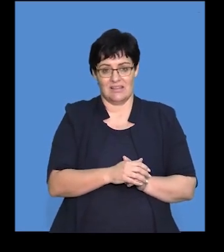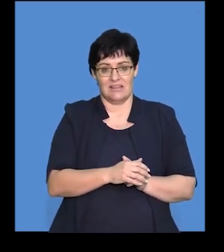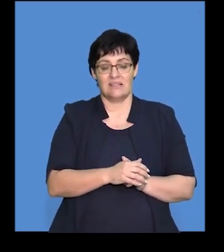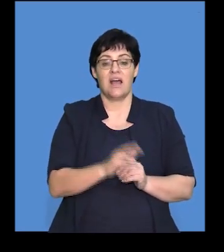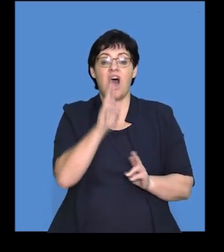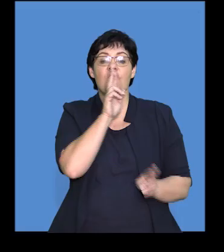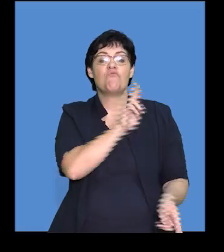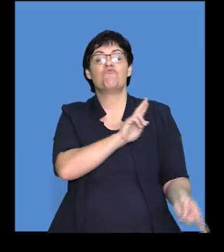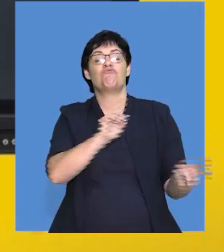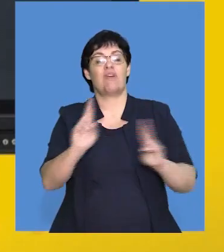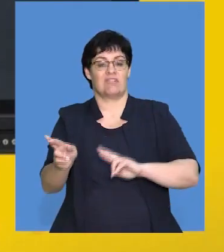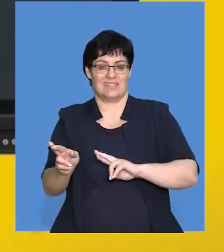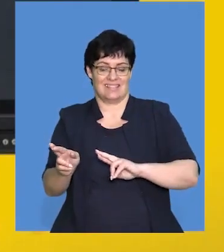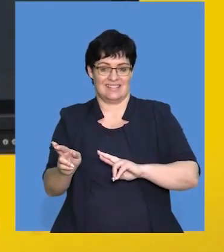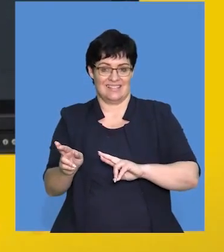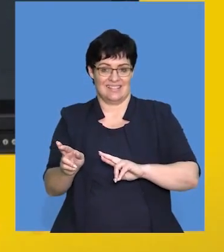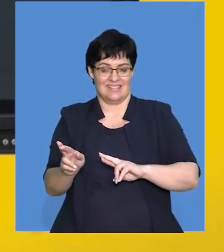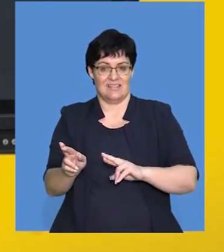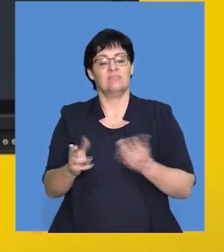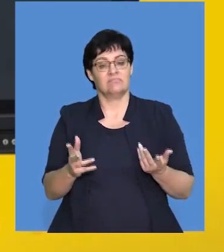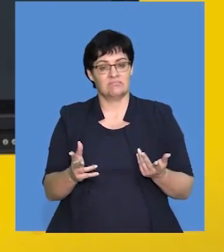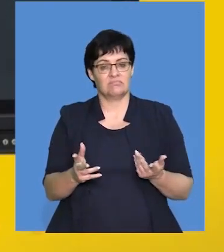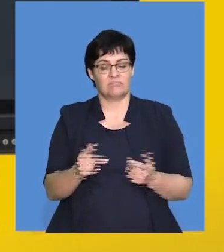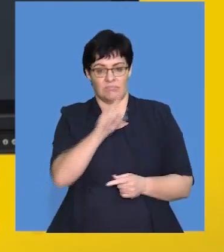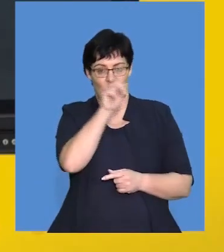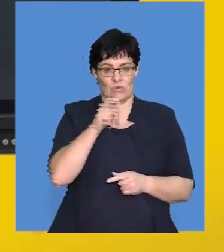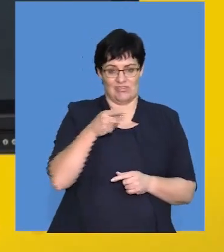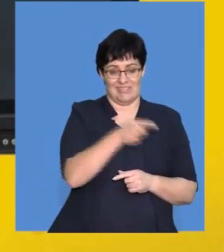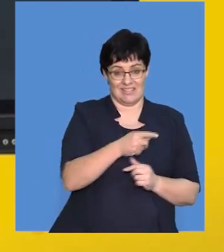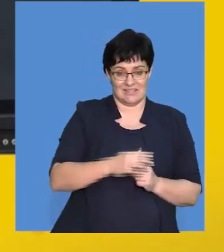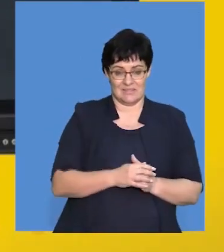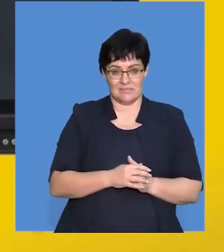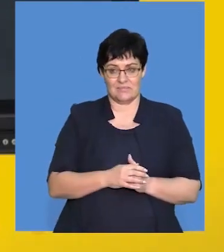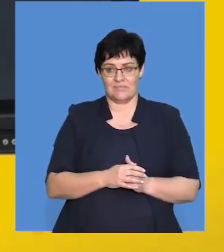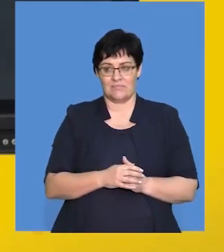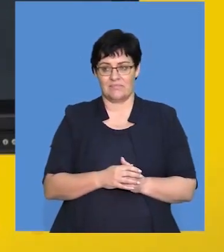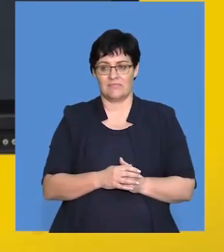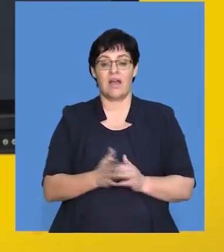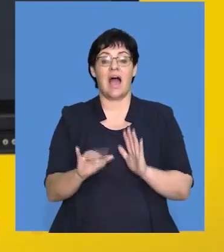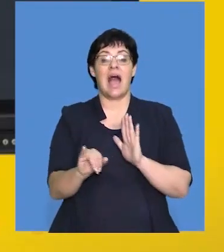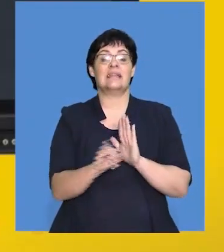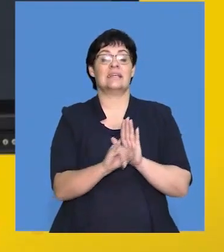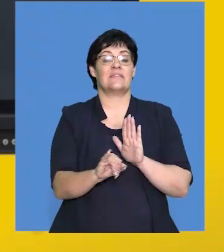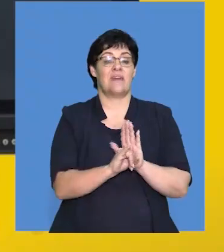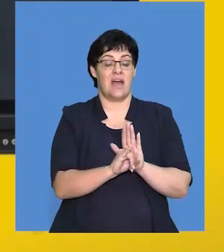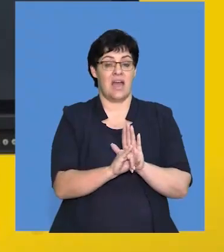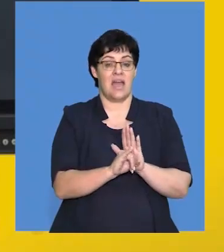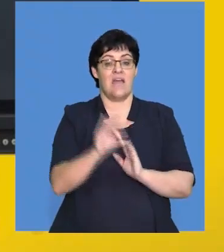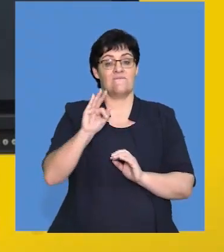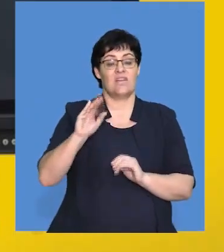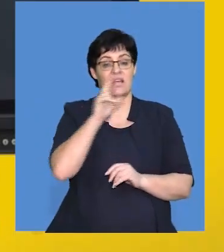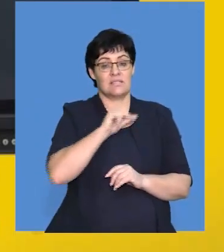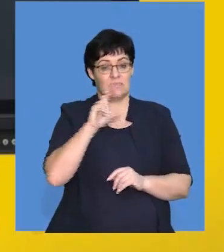the reference they wanted to give us in the question. Okay, identify the figure